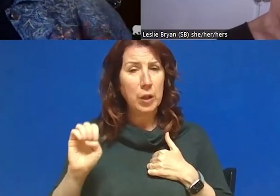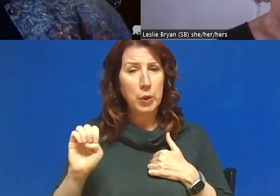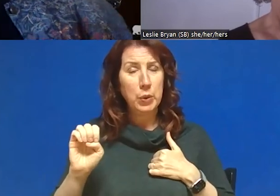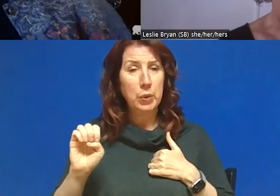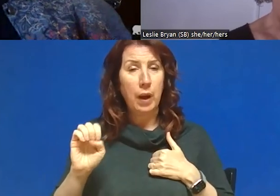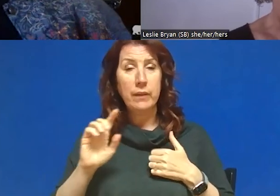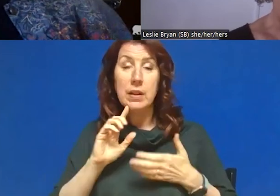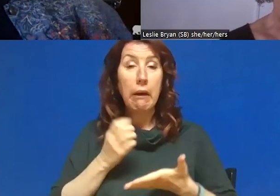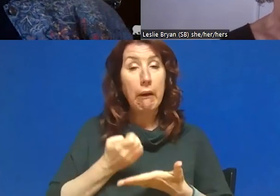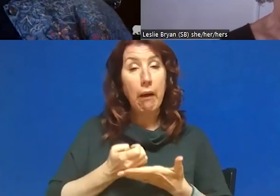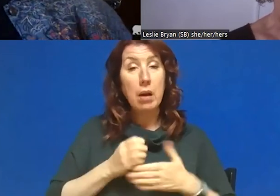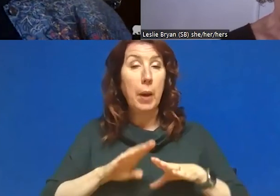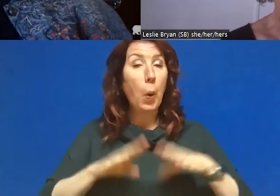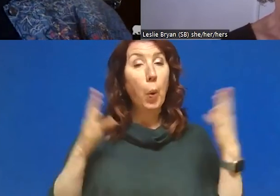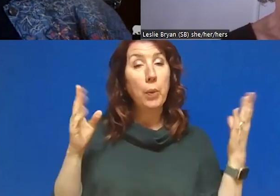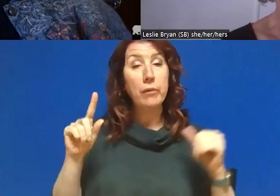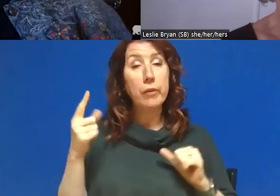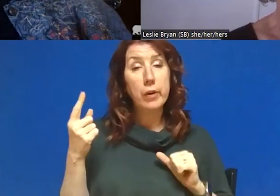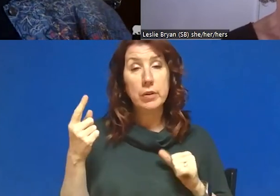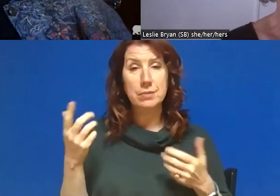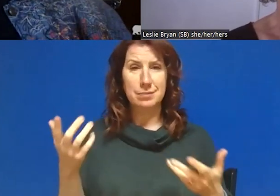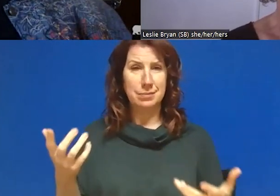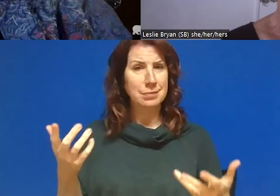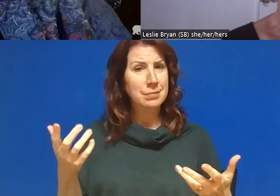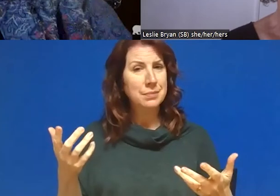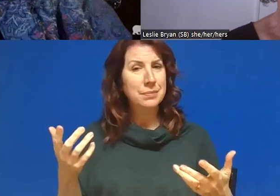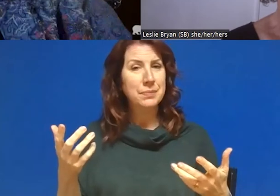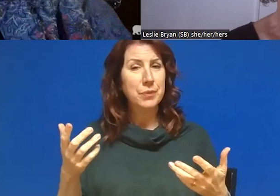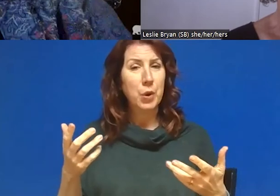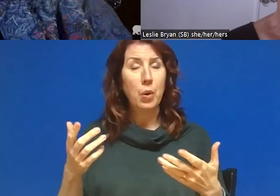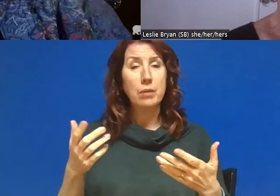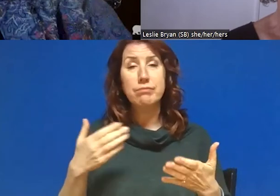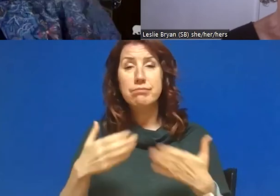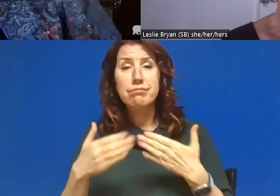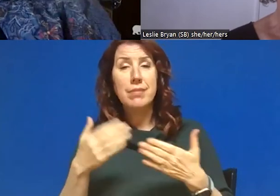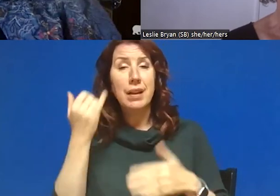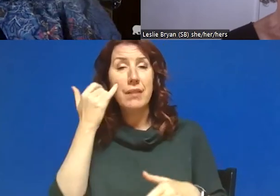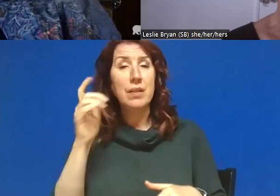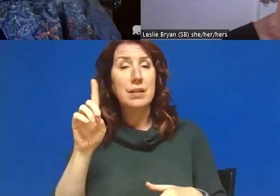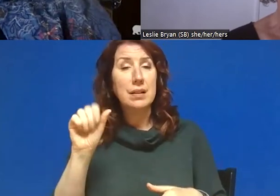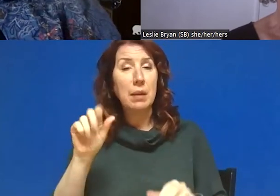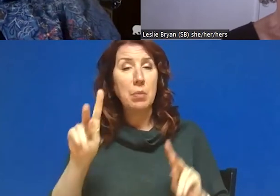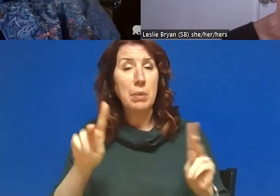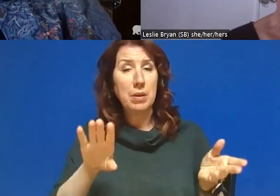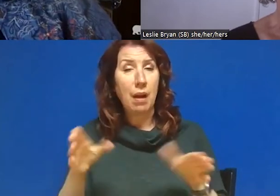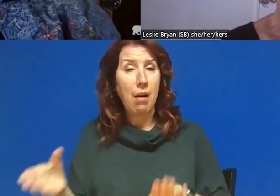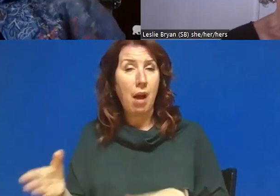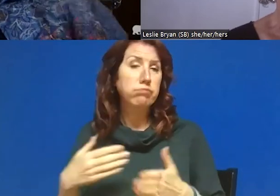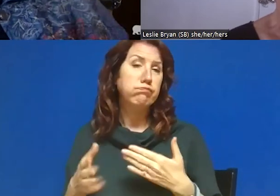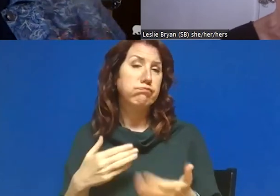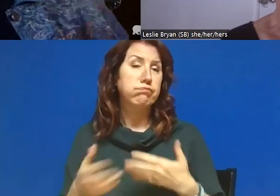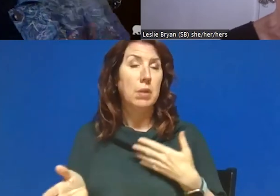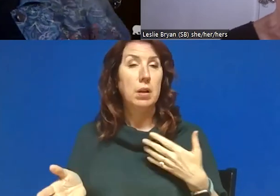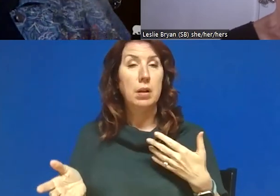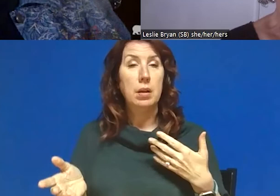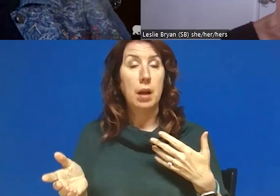right? Whether, you know, it really matters if disabled people die. And this is all